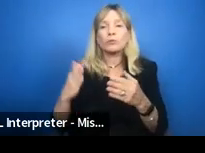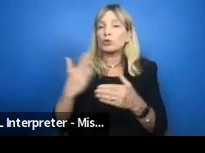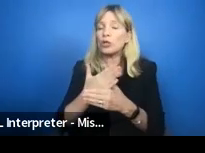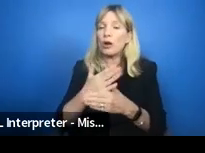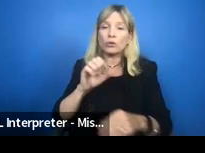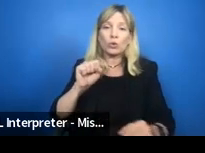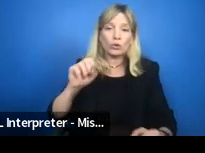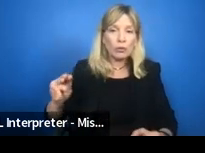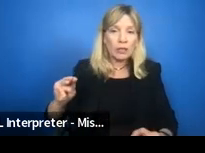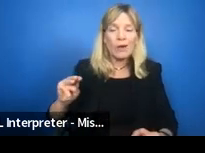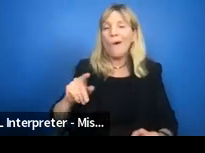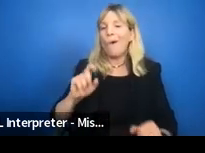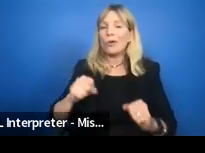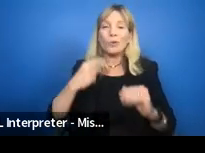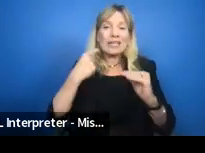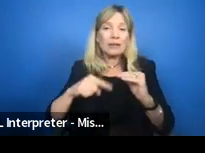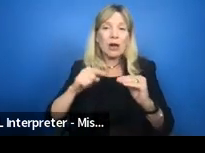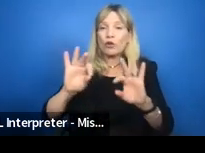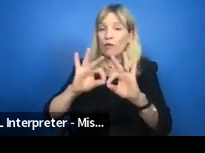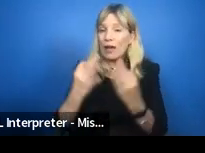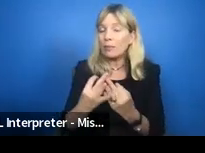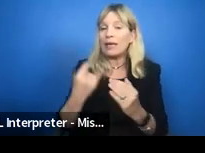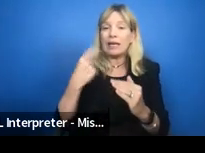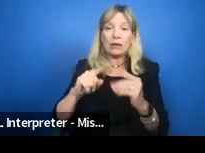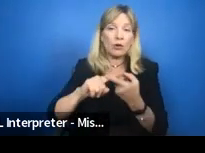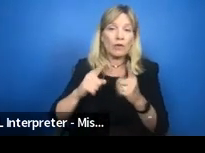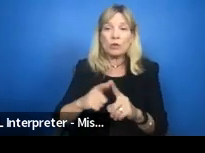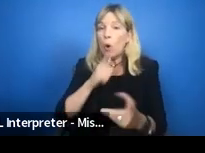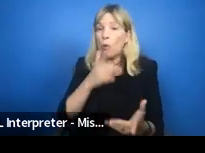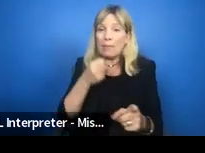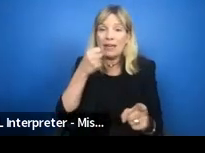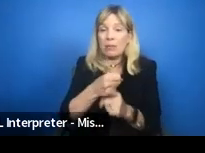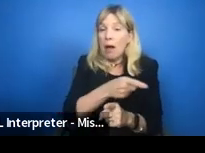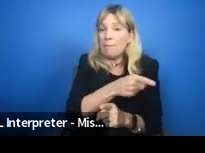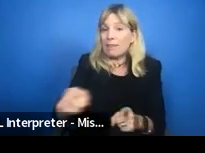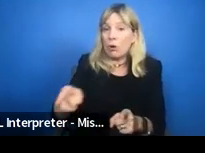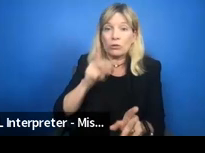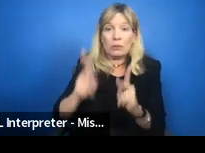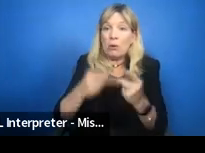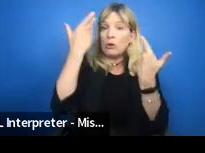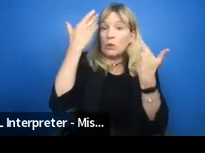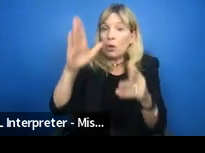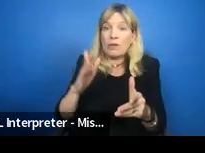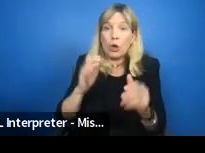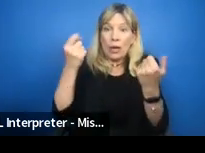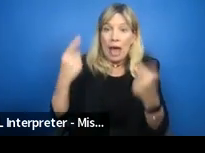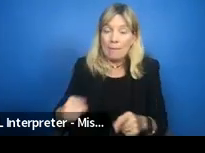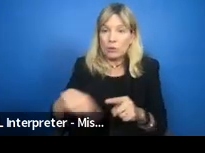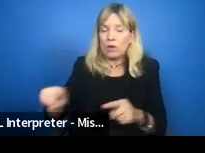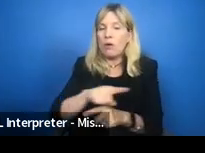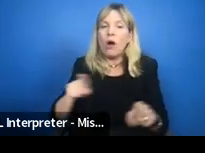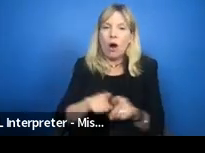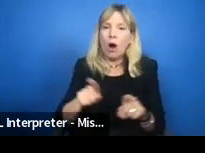media or email around to family and friends who may be impacted by this but don't realize it. I would also